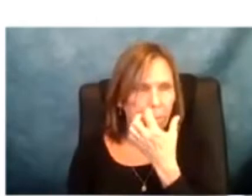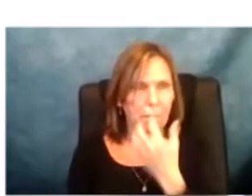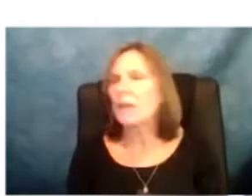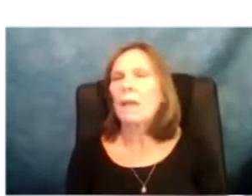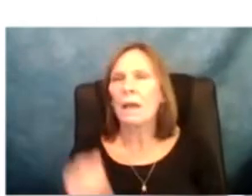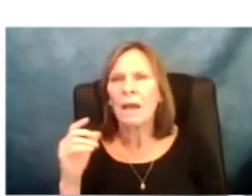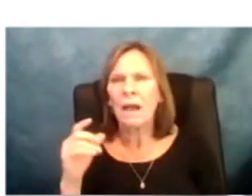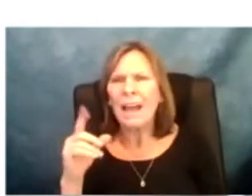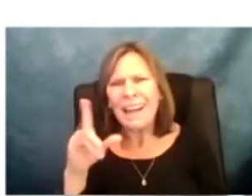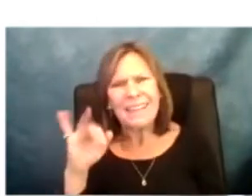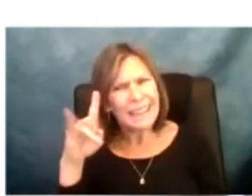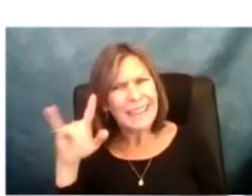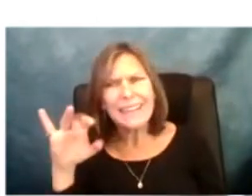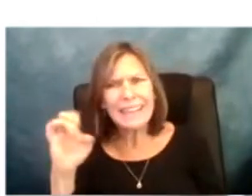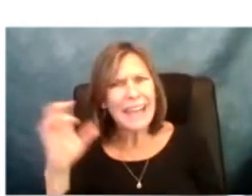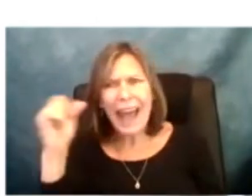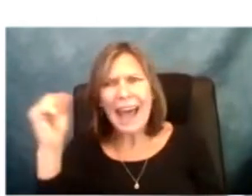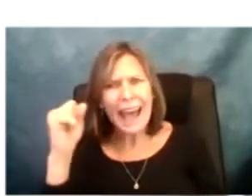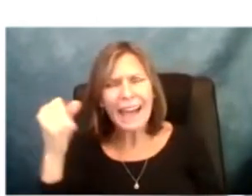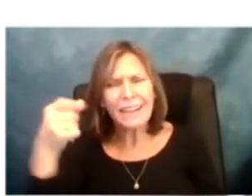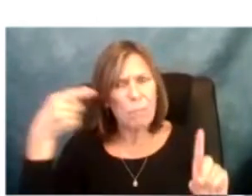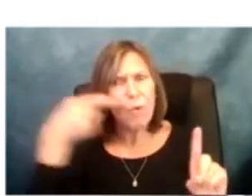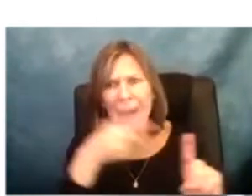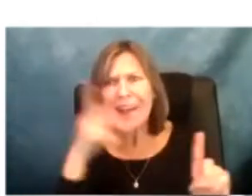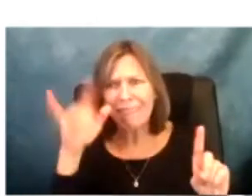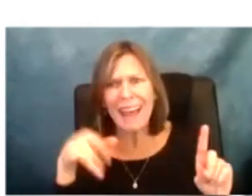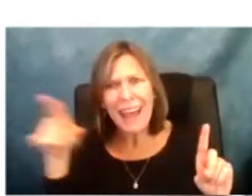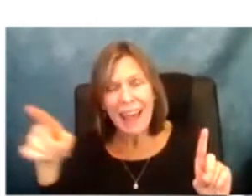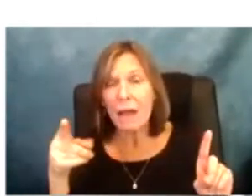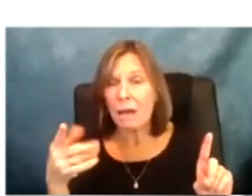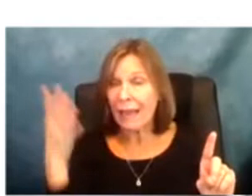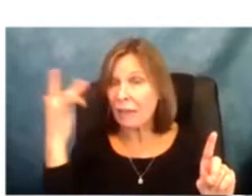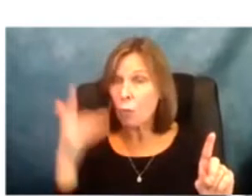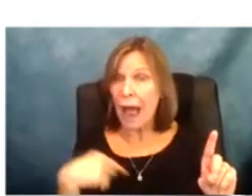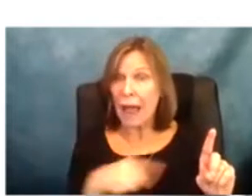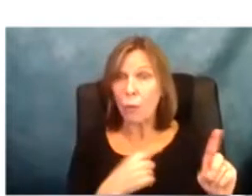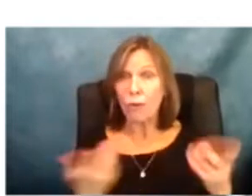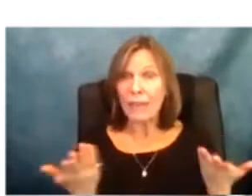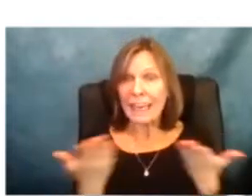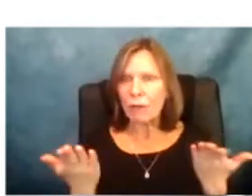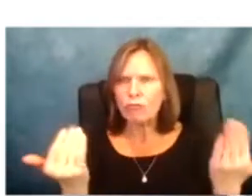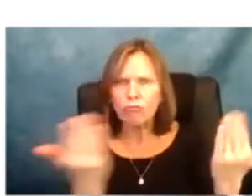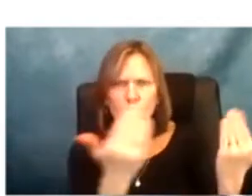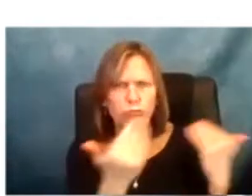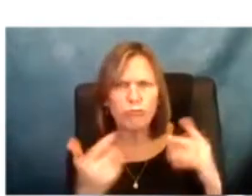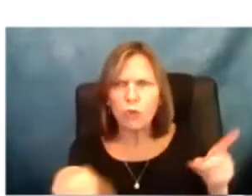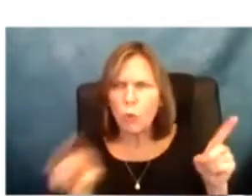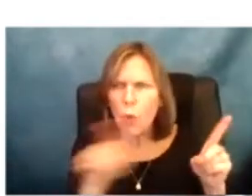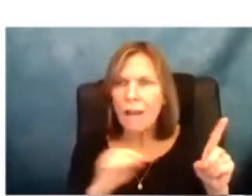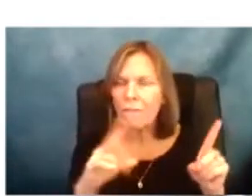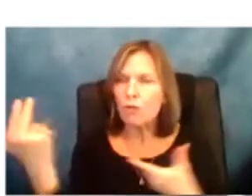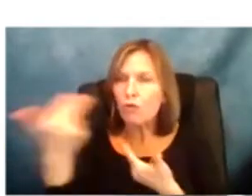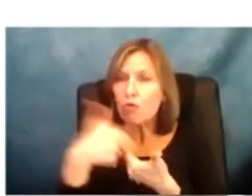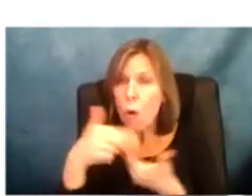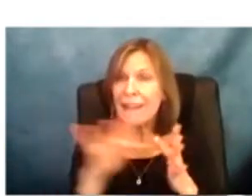Yeah, exactly. And I think that's what we're here to, like, we want to invite all of you to join the network.